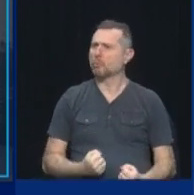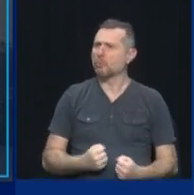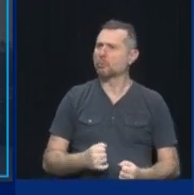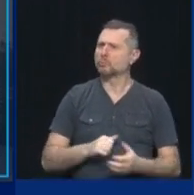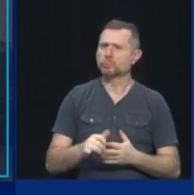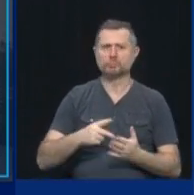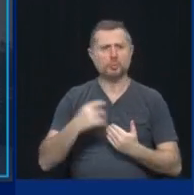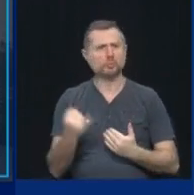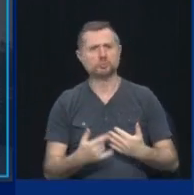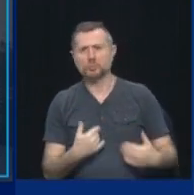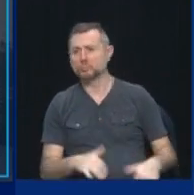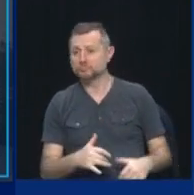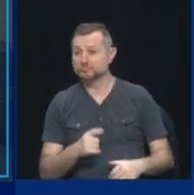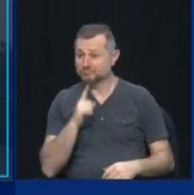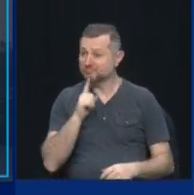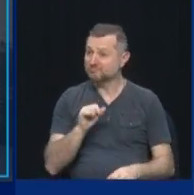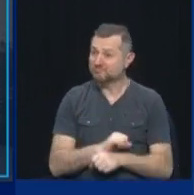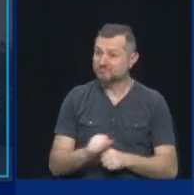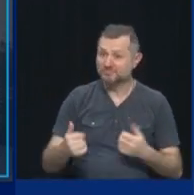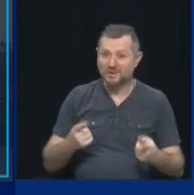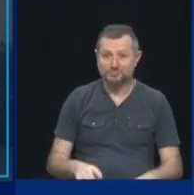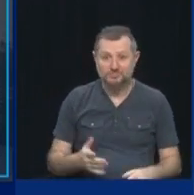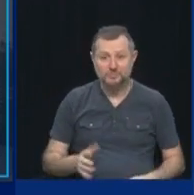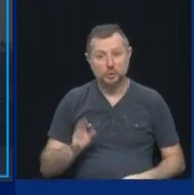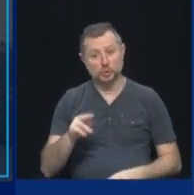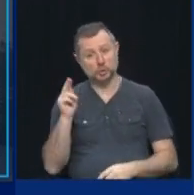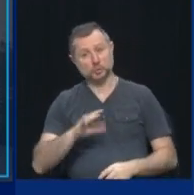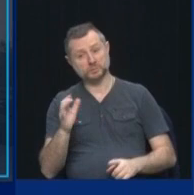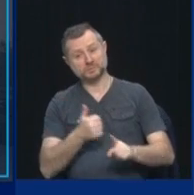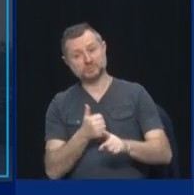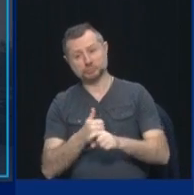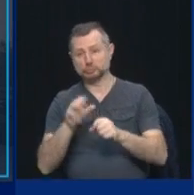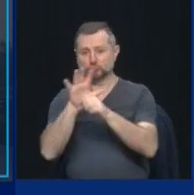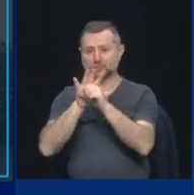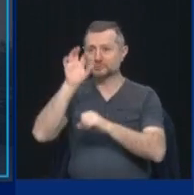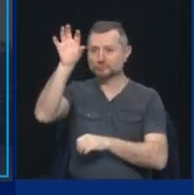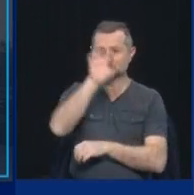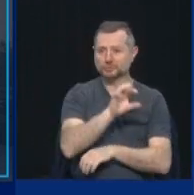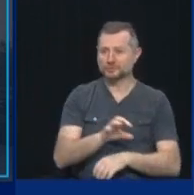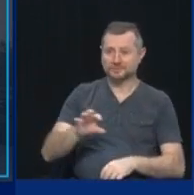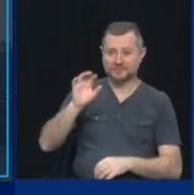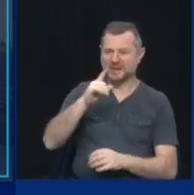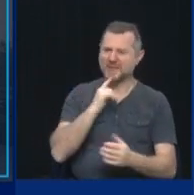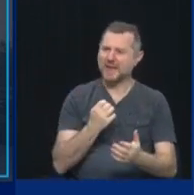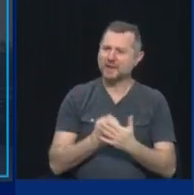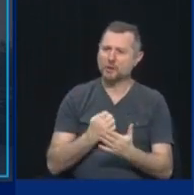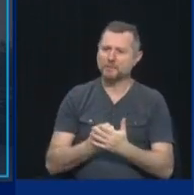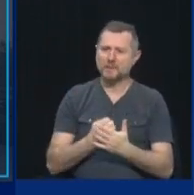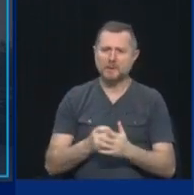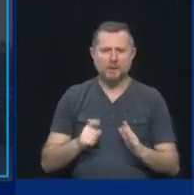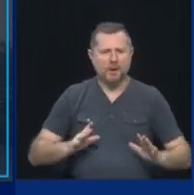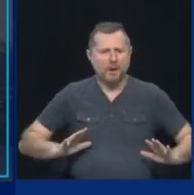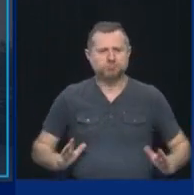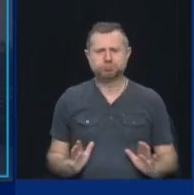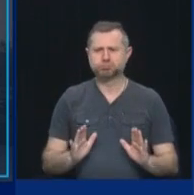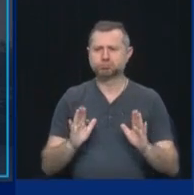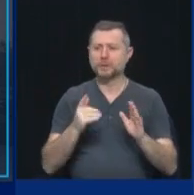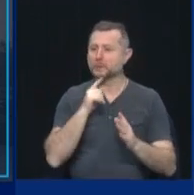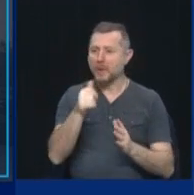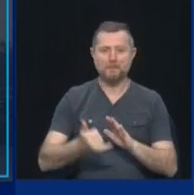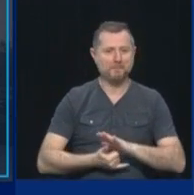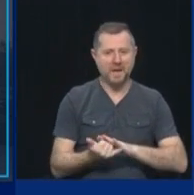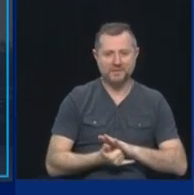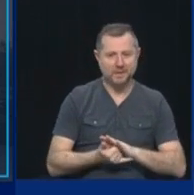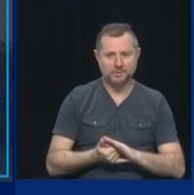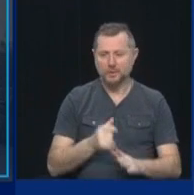City region is the economic driver, right? It's not Manhattan, it's not Queens, it's the New York